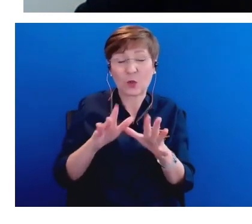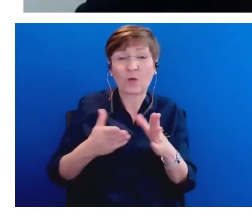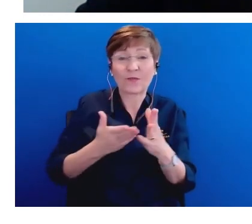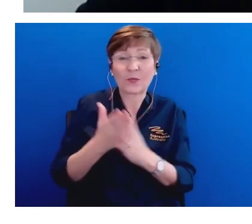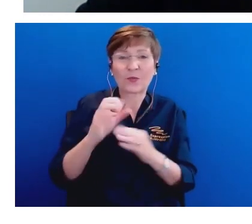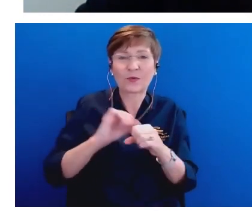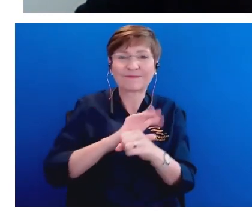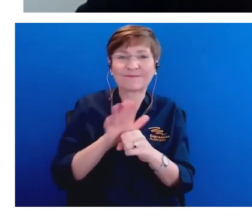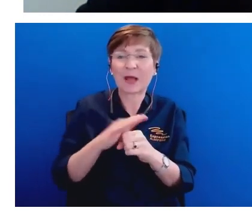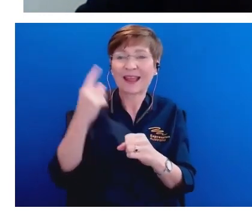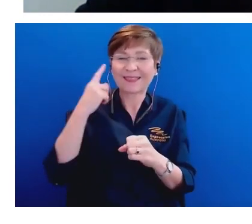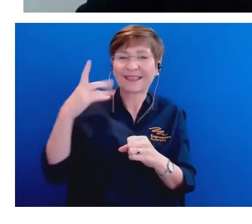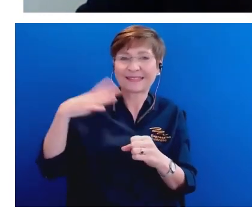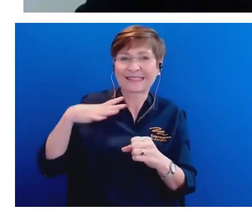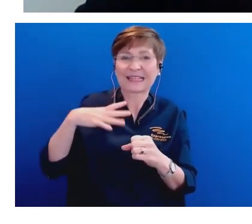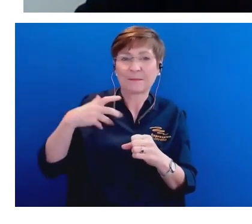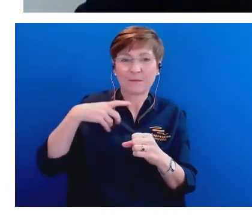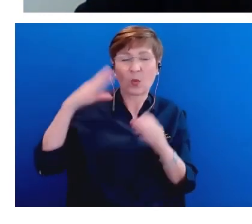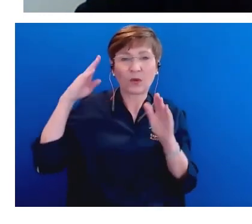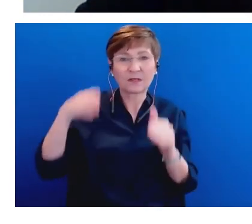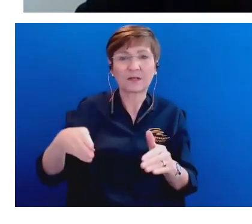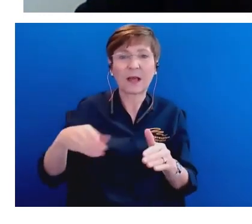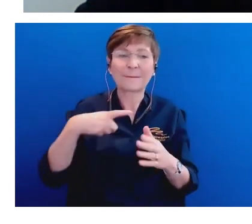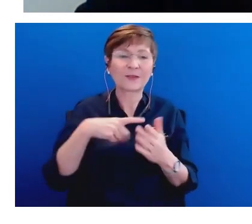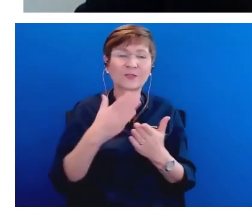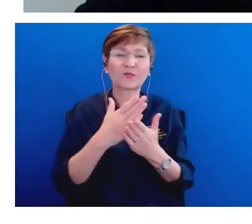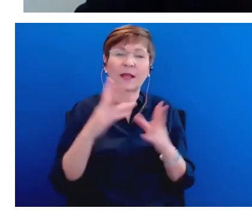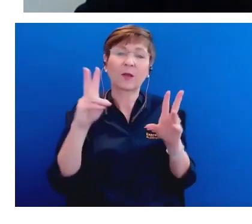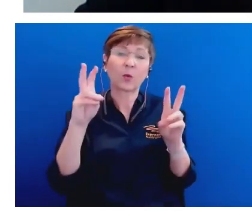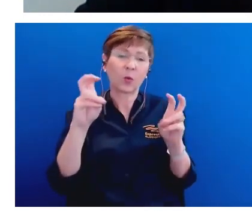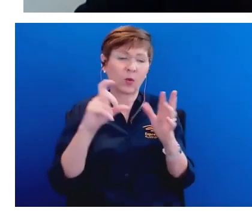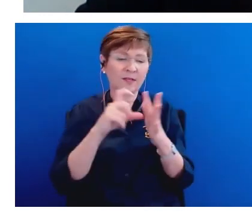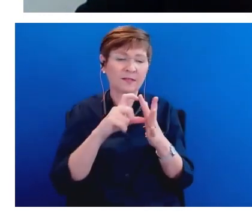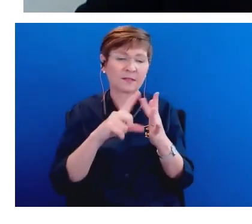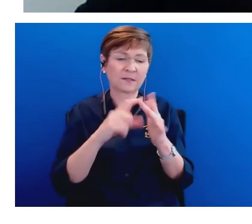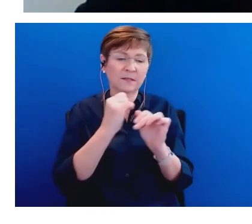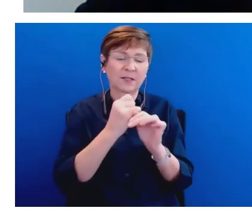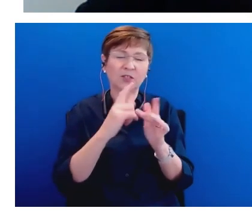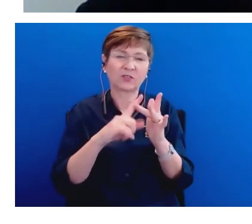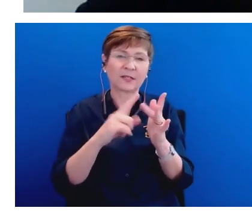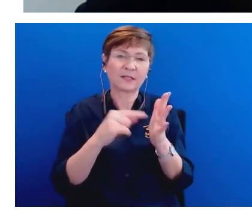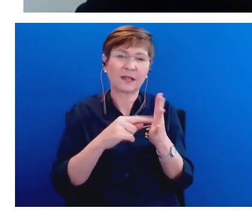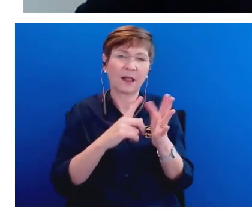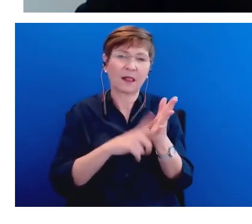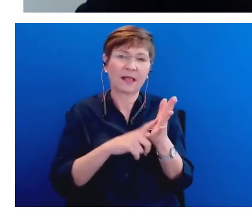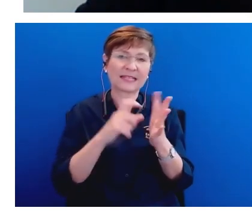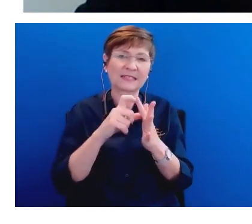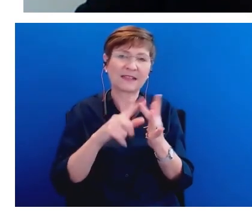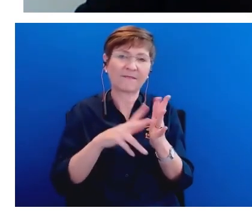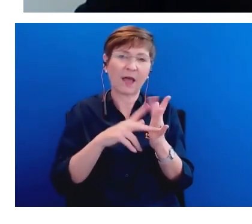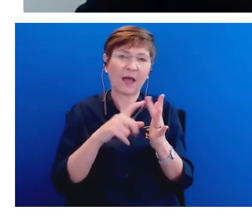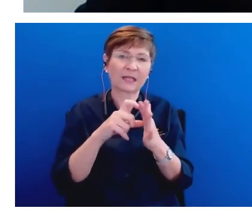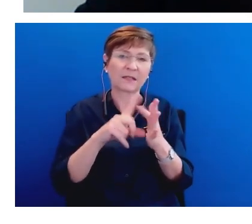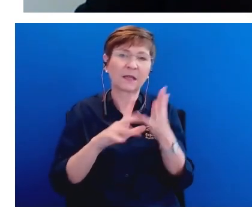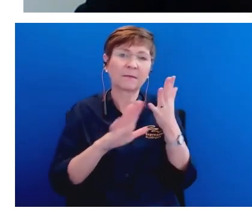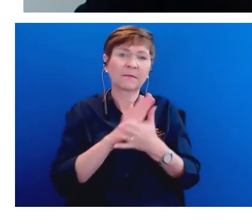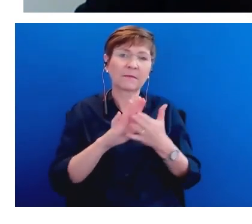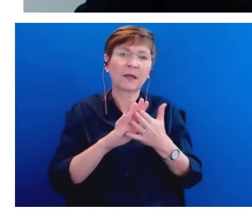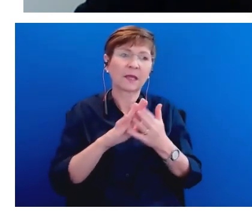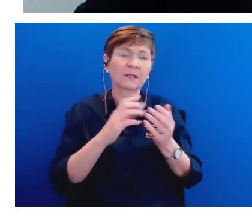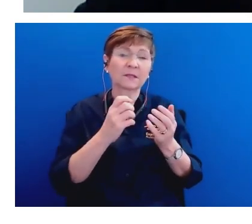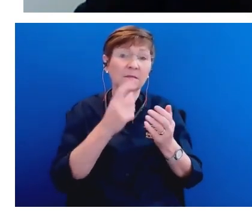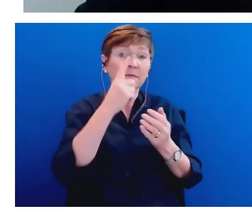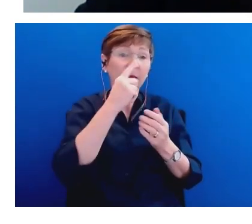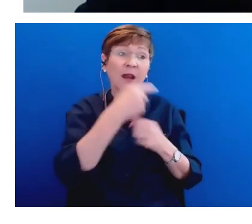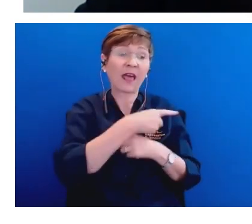in terms of the digital divide and the large number of people in Australia across various population groups who don't have